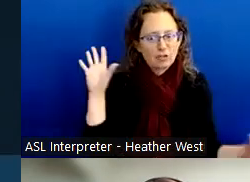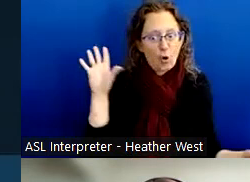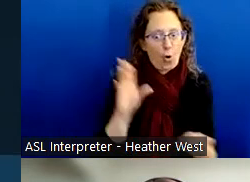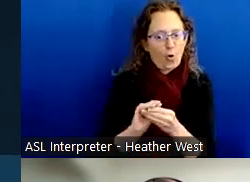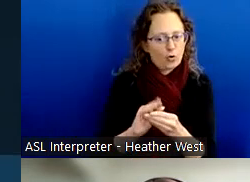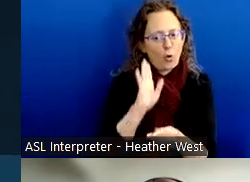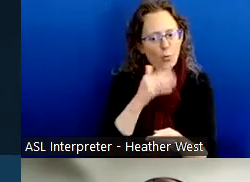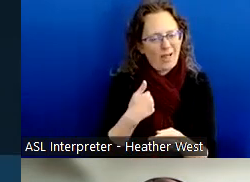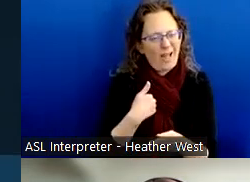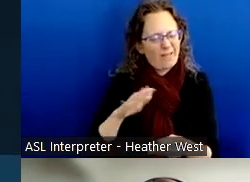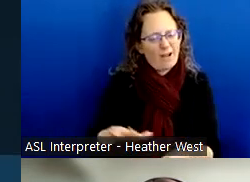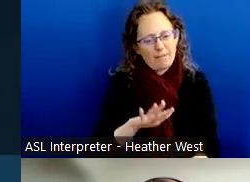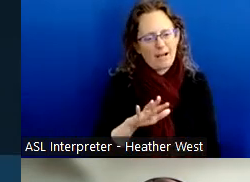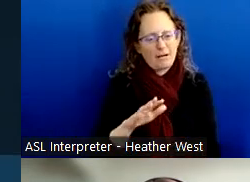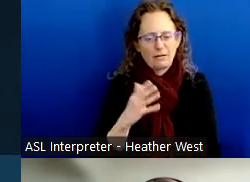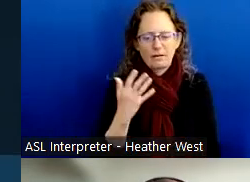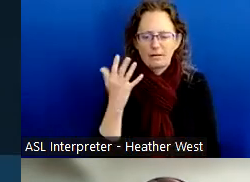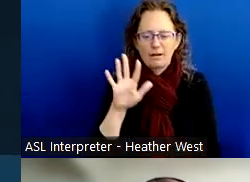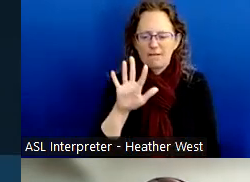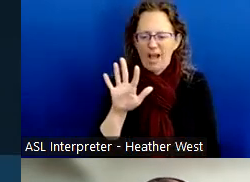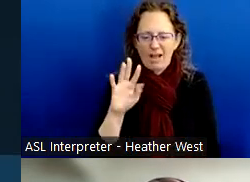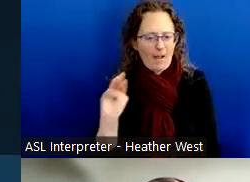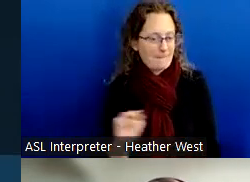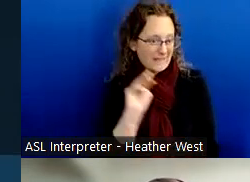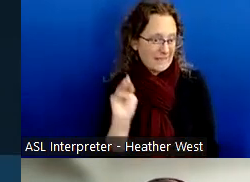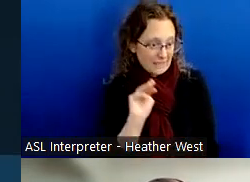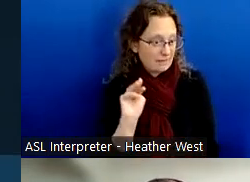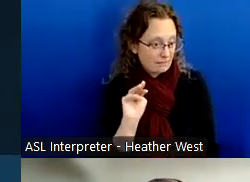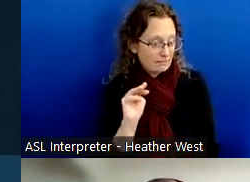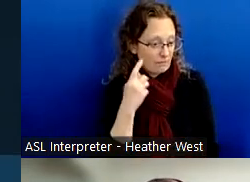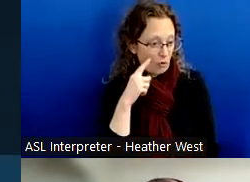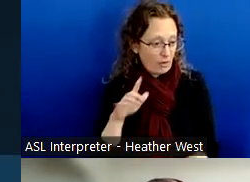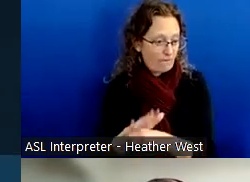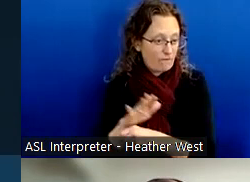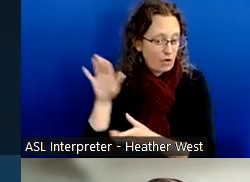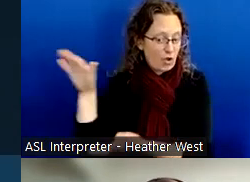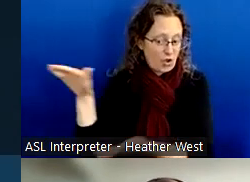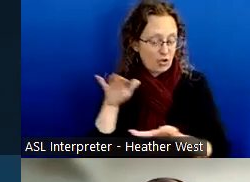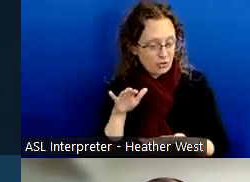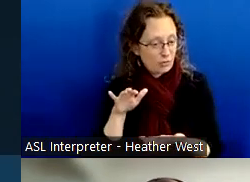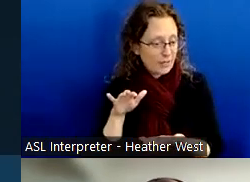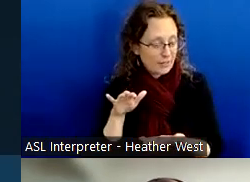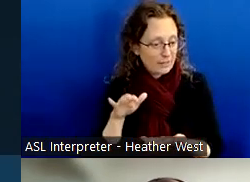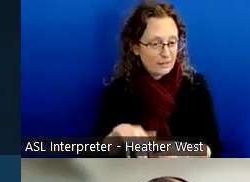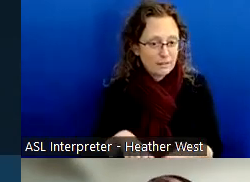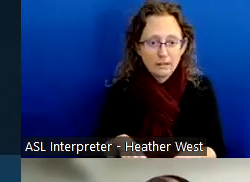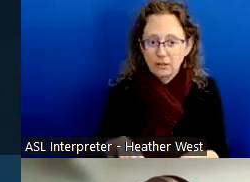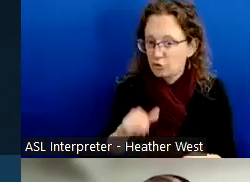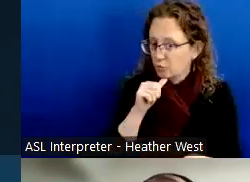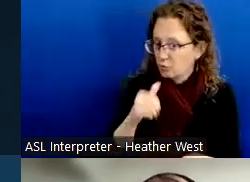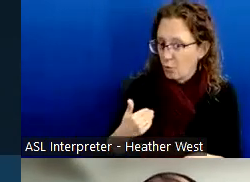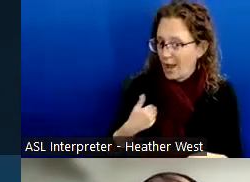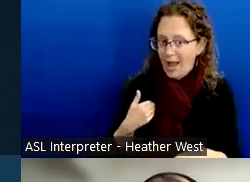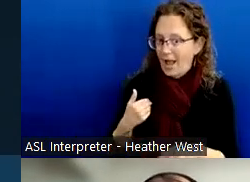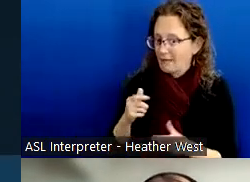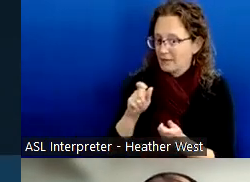for the entire grant, if that's helpful. So you guys don't have like a range or amount that we can have a